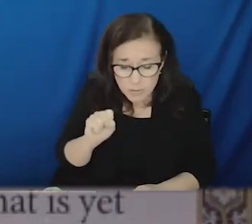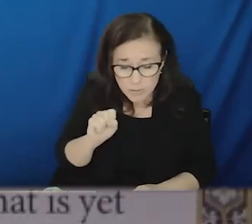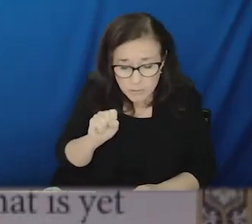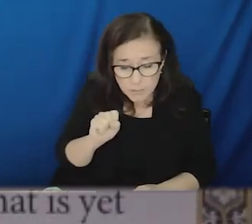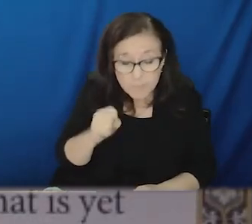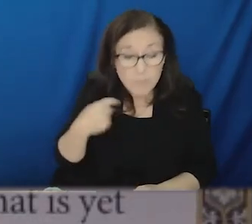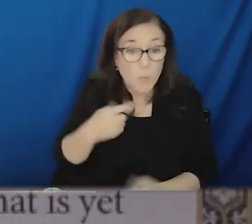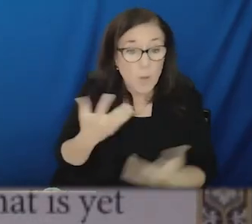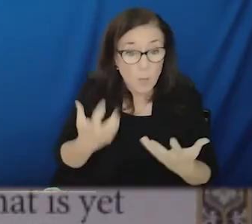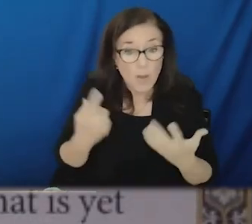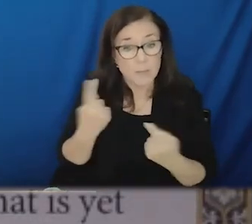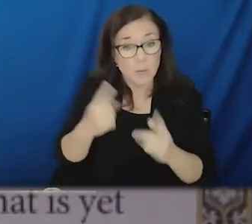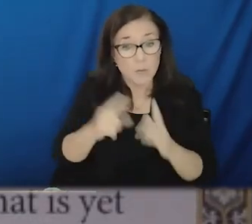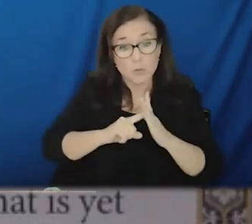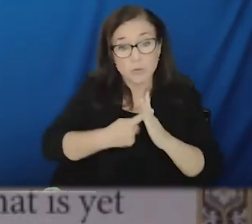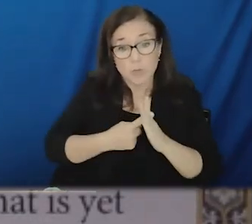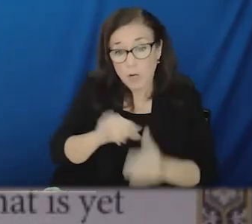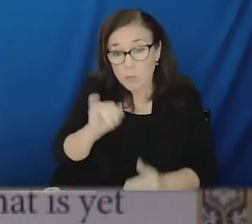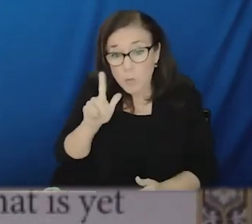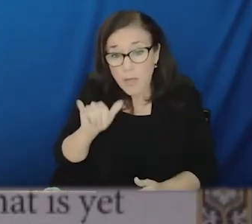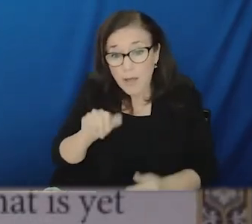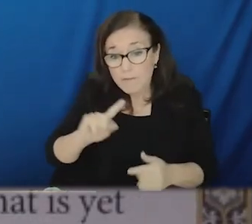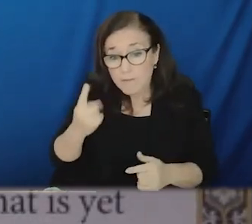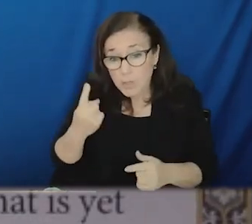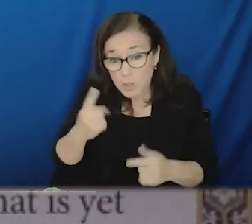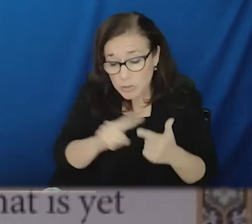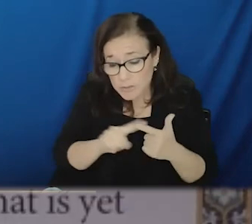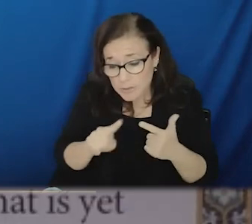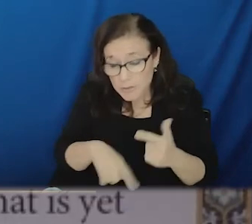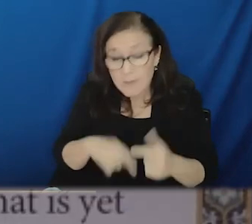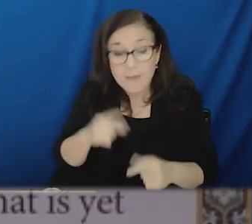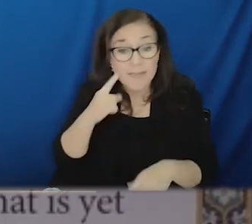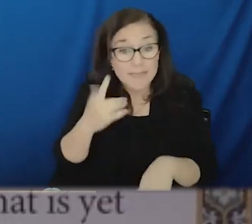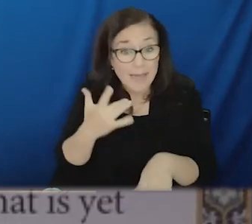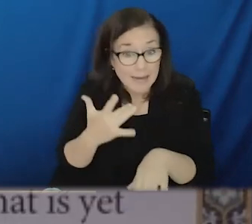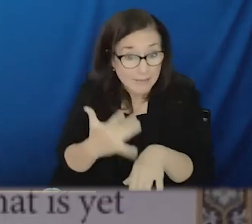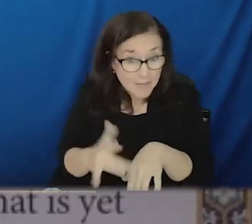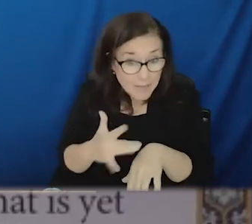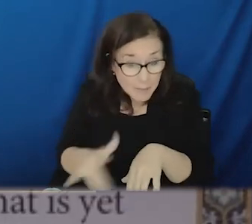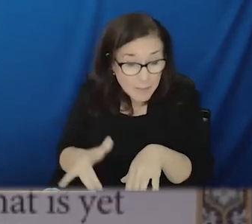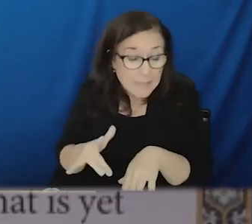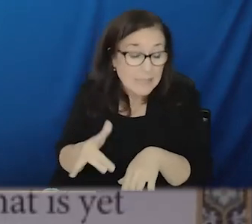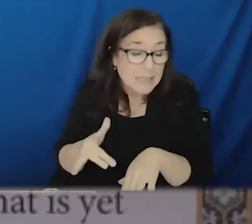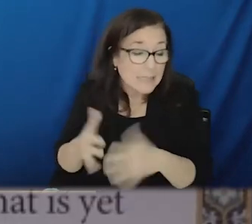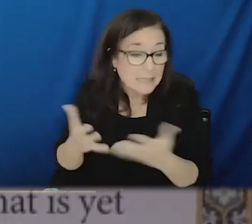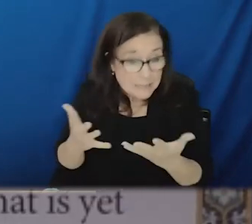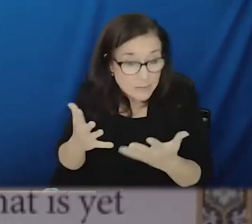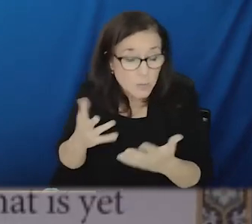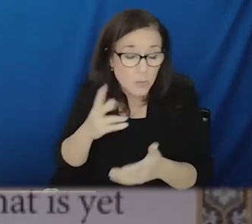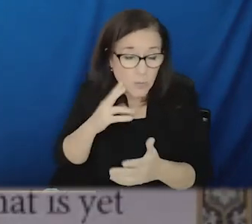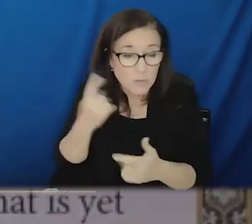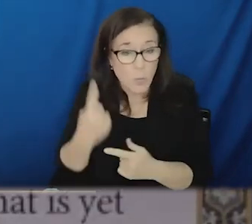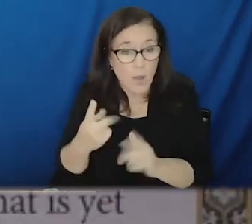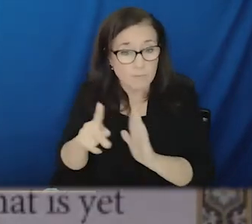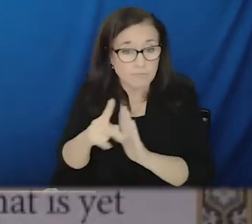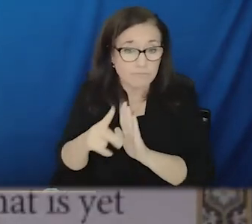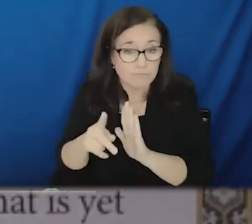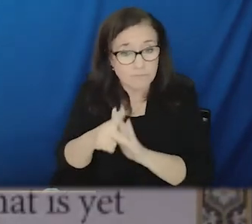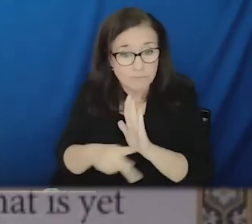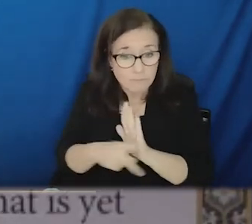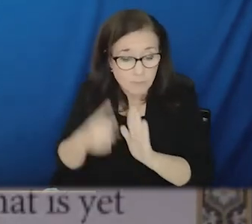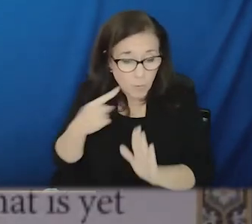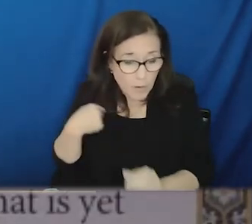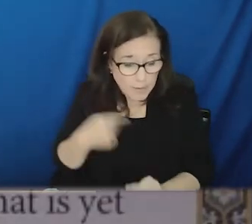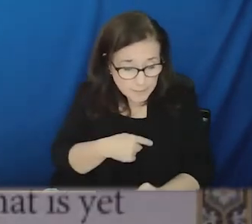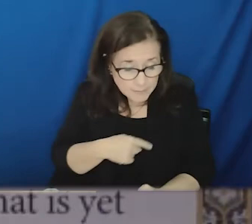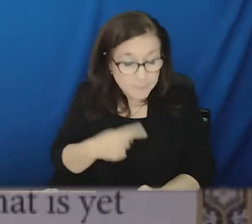July 1st. So the availability of the company was important to us. We also wanted to be sure that it was